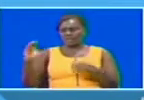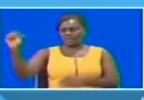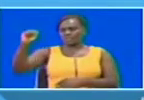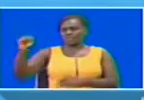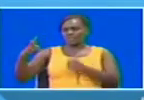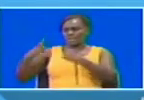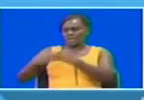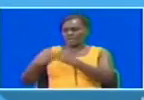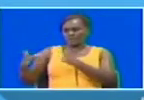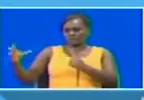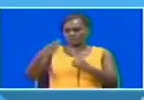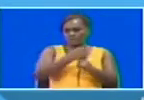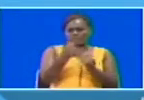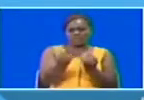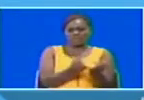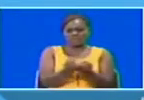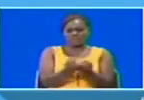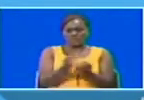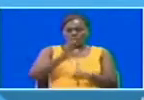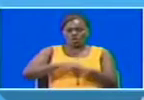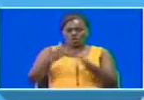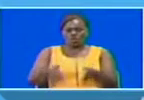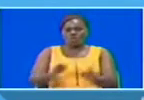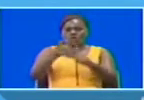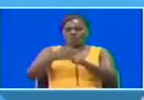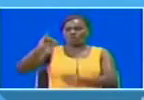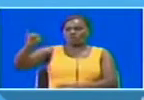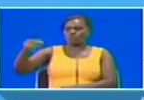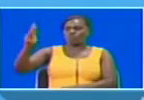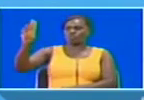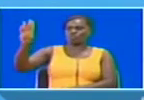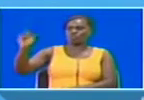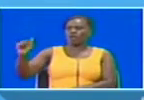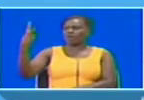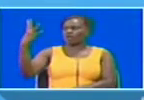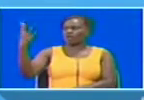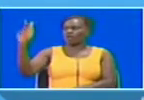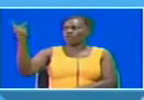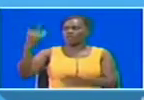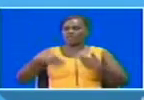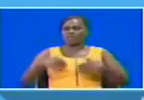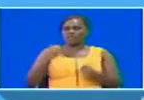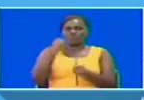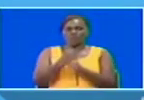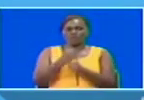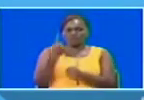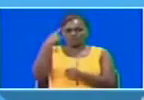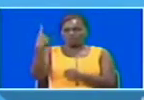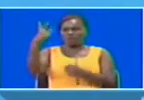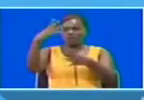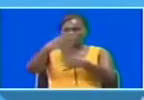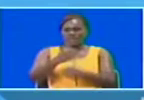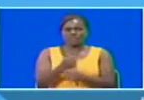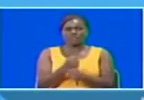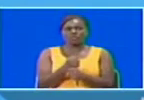workers were ambushed on Saturday while on their way from Juba to Pibor. The 4 Kenyans were working for Grassroots Empowerment and